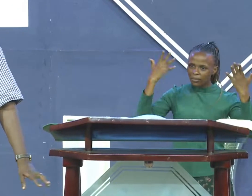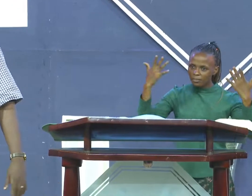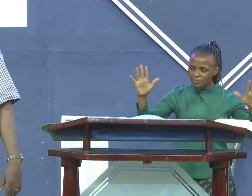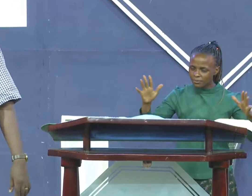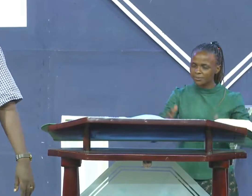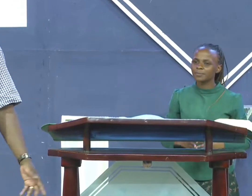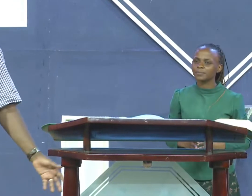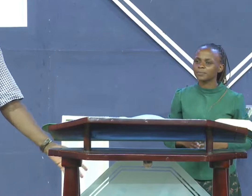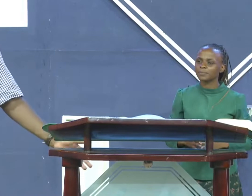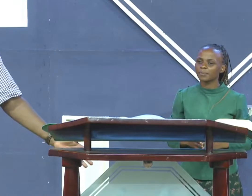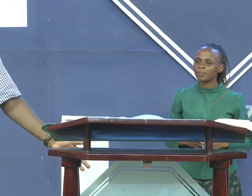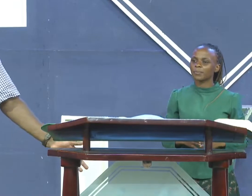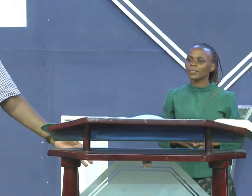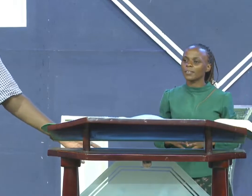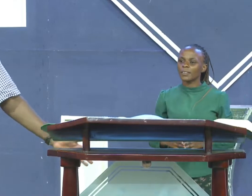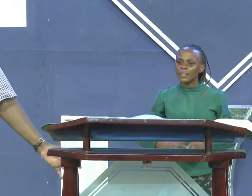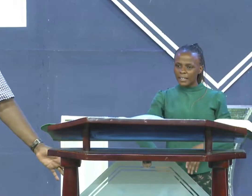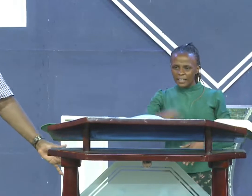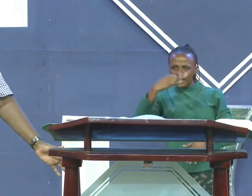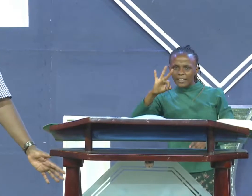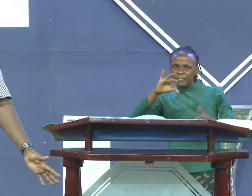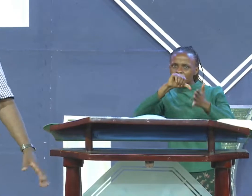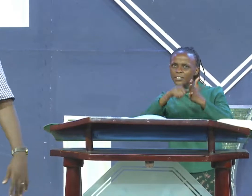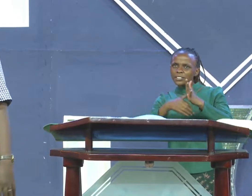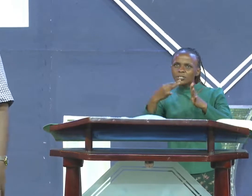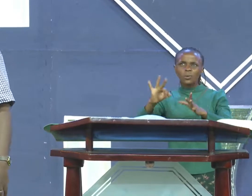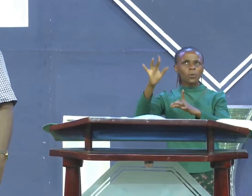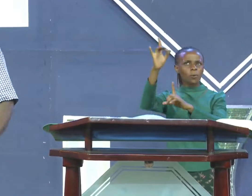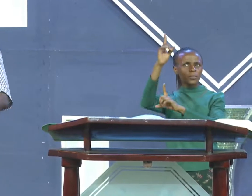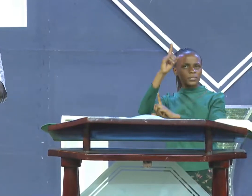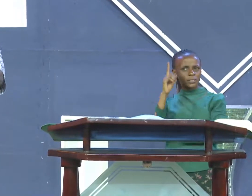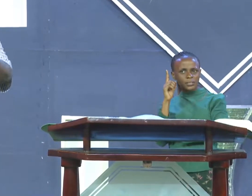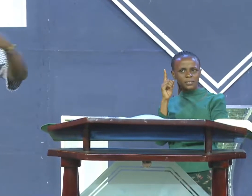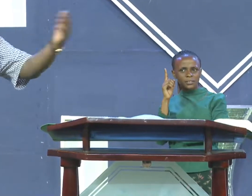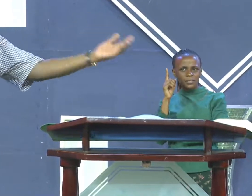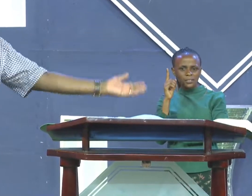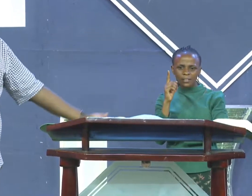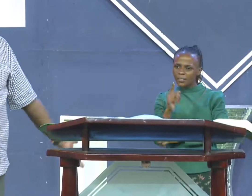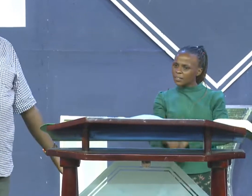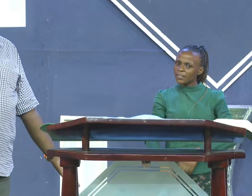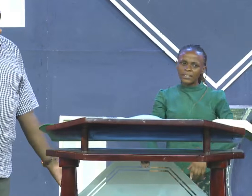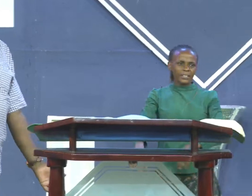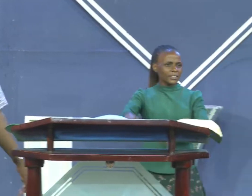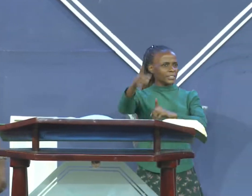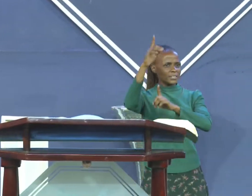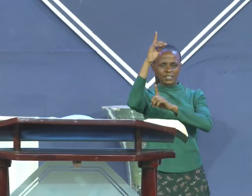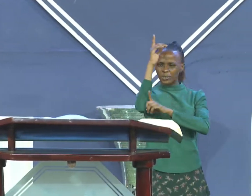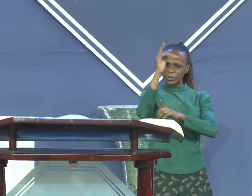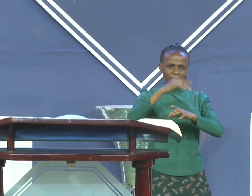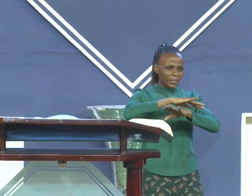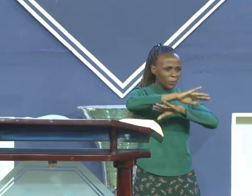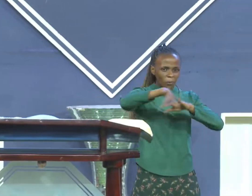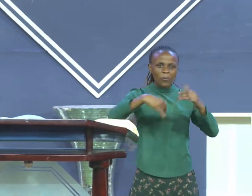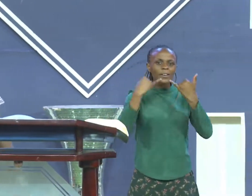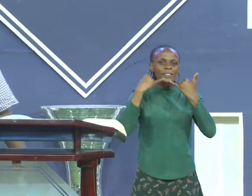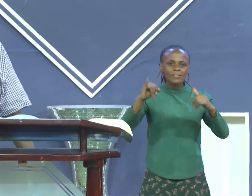already aware of it. Bwe nsonga za security. If it's matters regarding security. The security yonna yaliikinze dda. All the